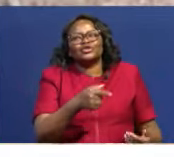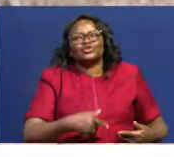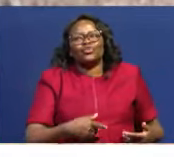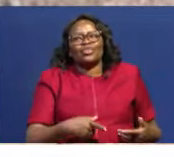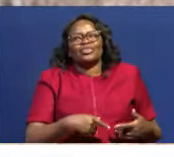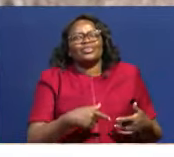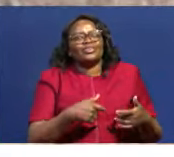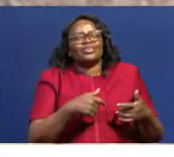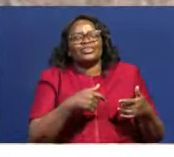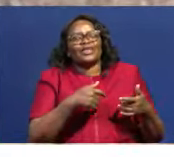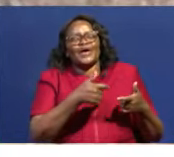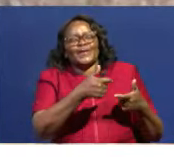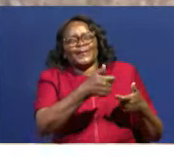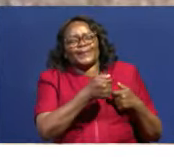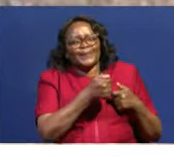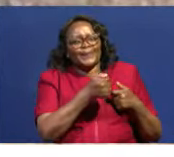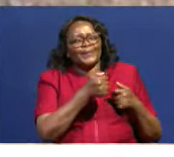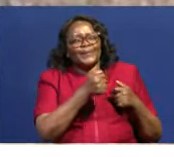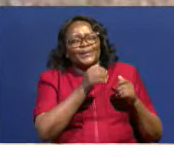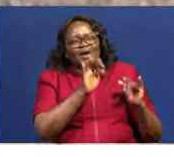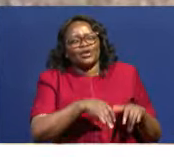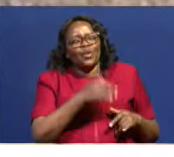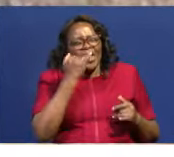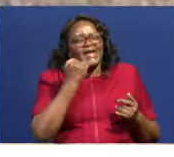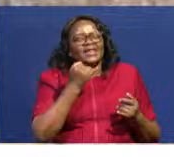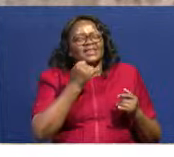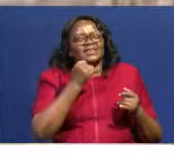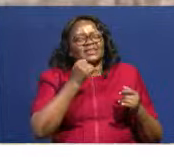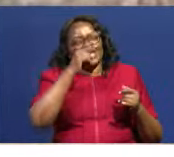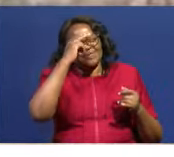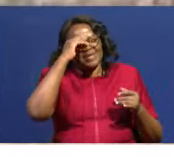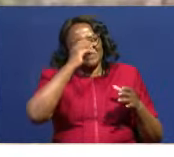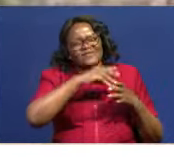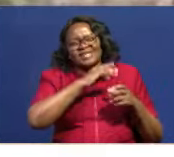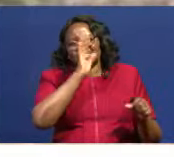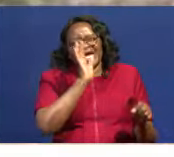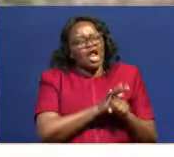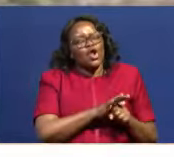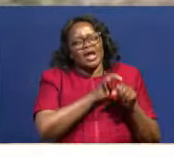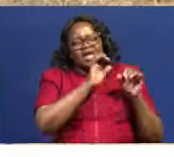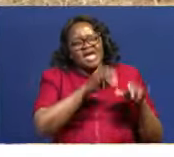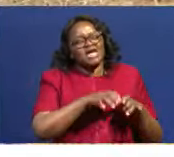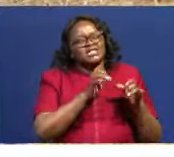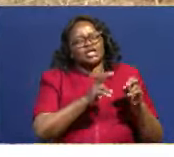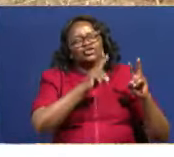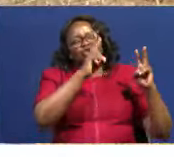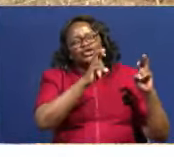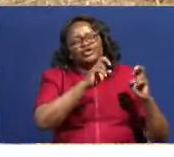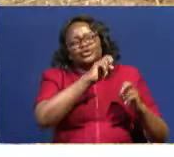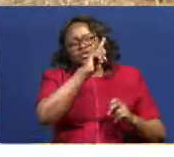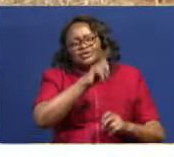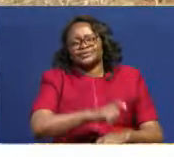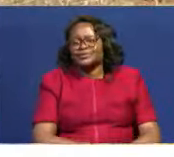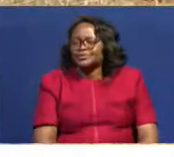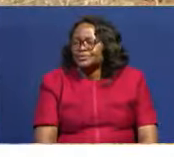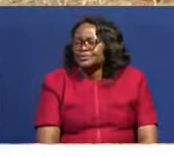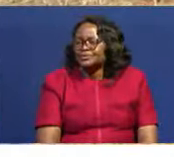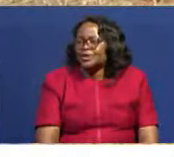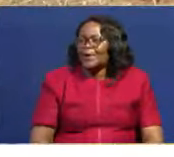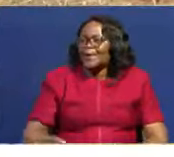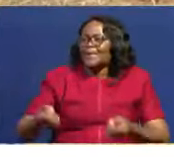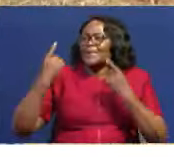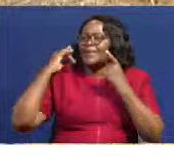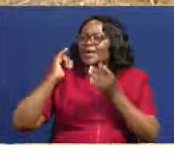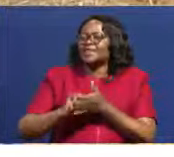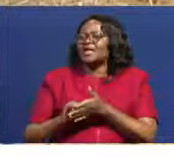attracted to agriculture, given that the government is investing heavily when it comes to agricultural matters? Okay, so one, you realize that